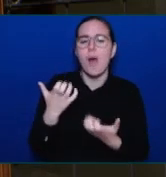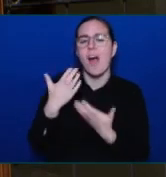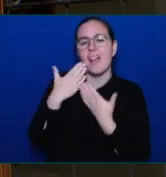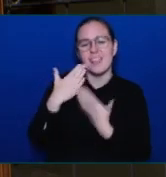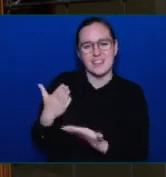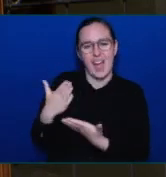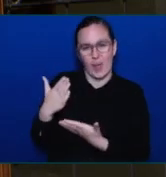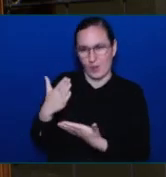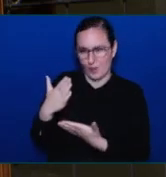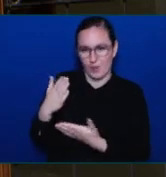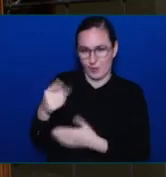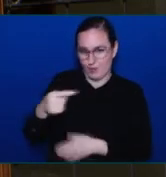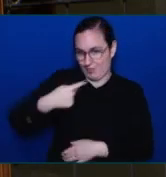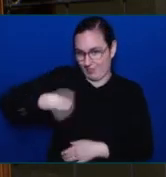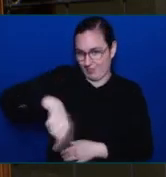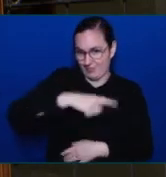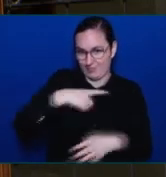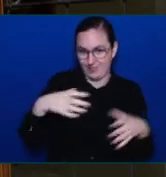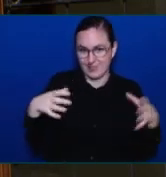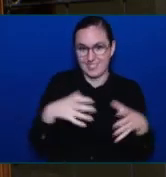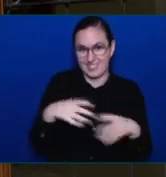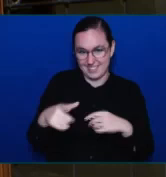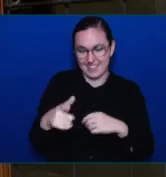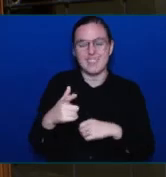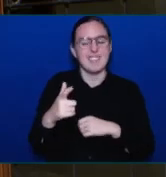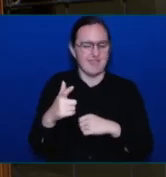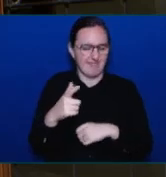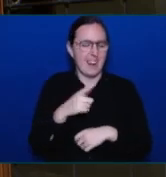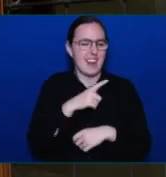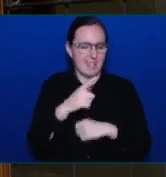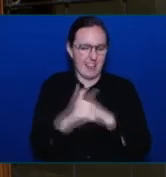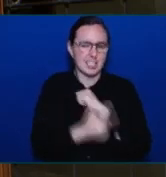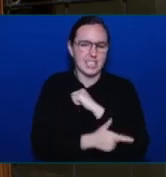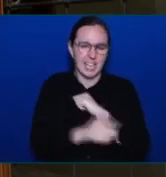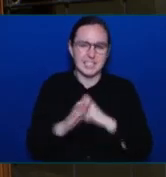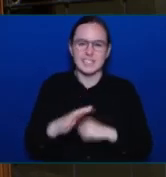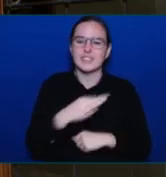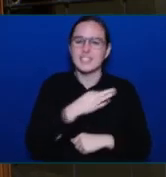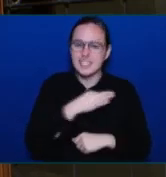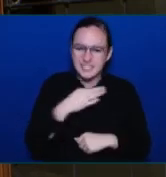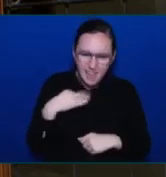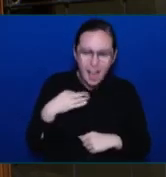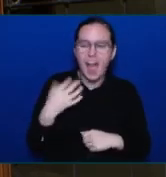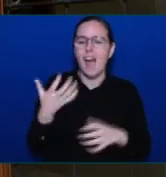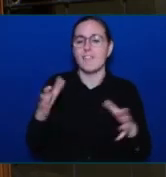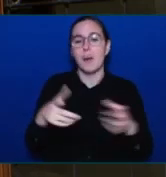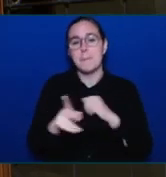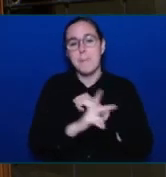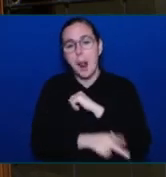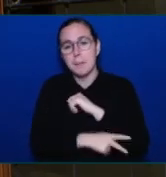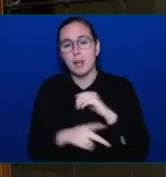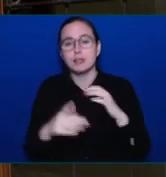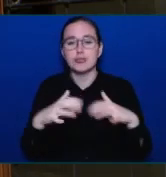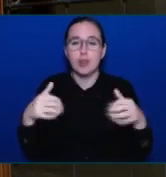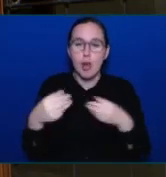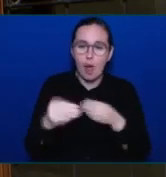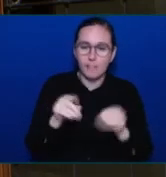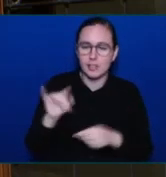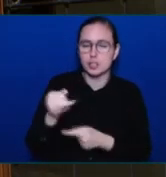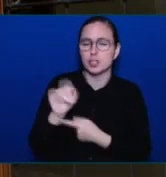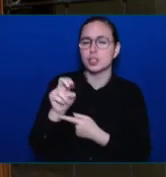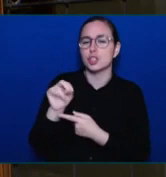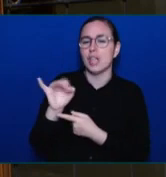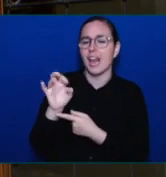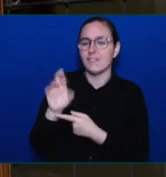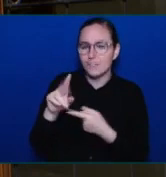Assembly staff. From the Parliamentary Committee's office, thank you to Jennifer Errol, Karen Riar, Daryl Hall,